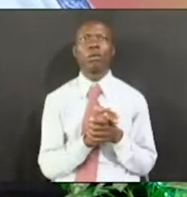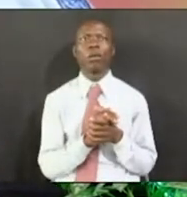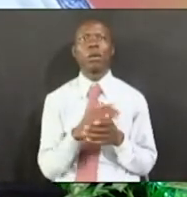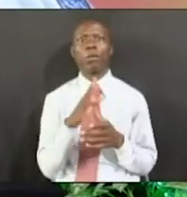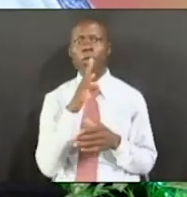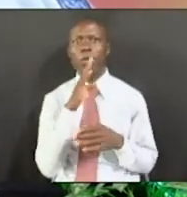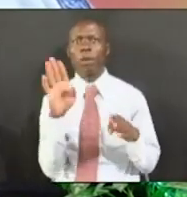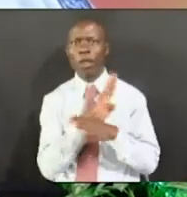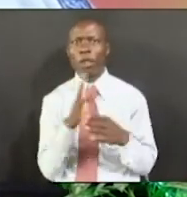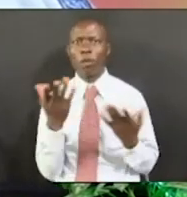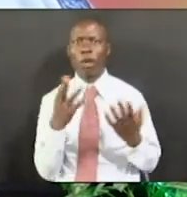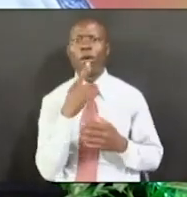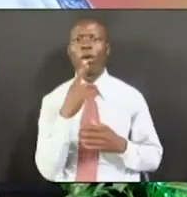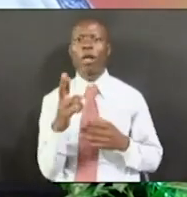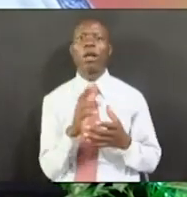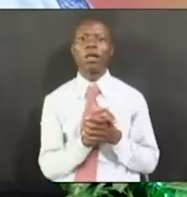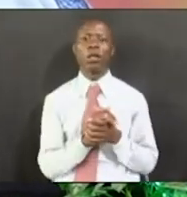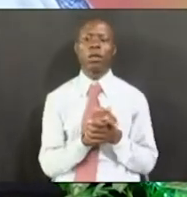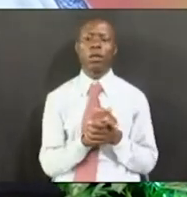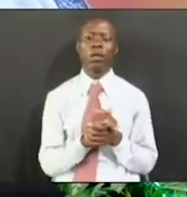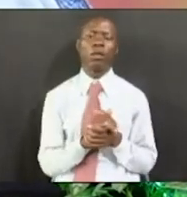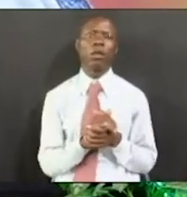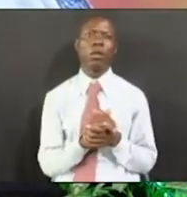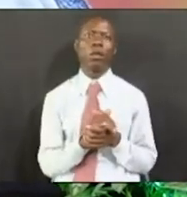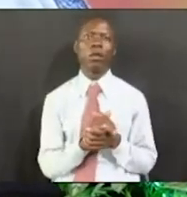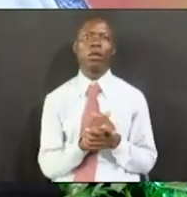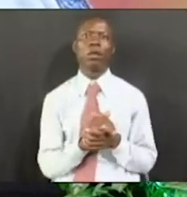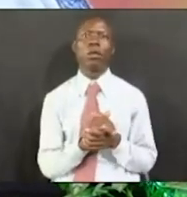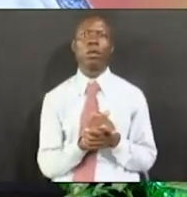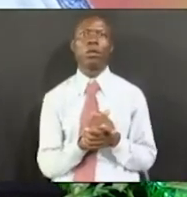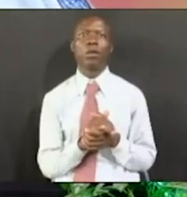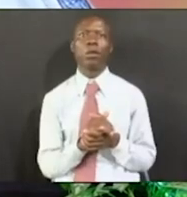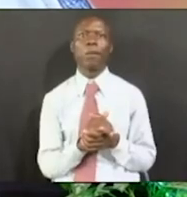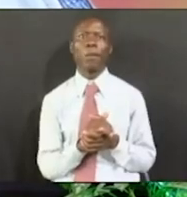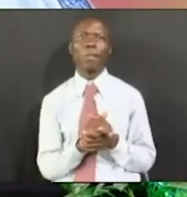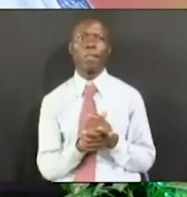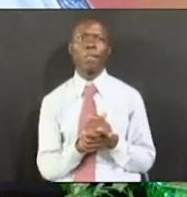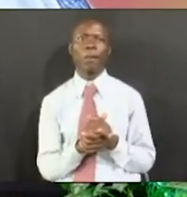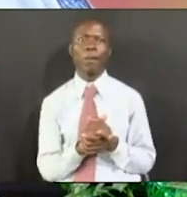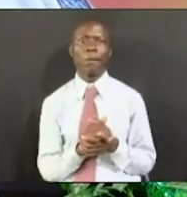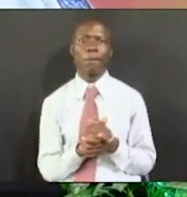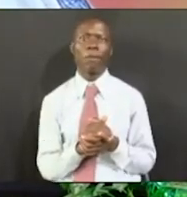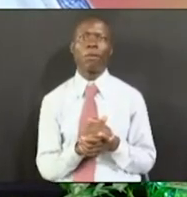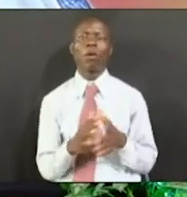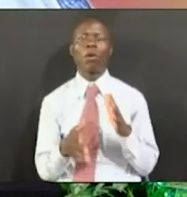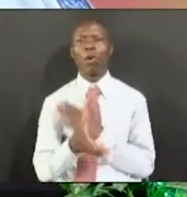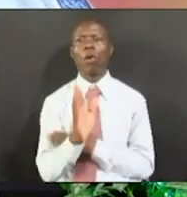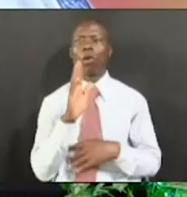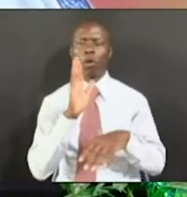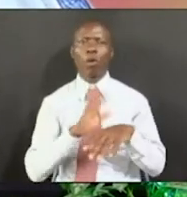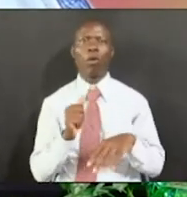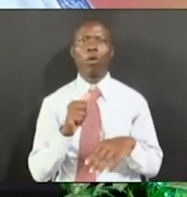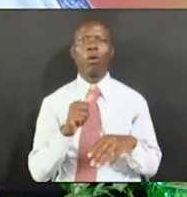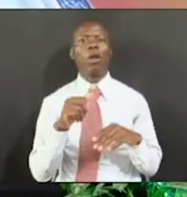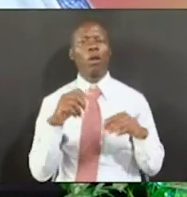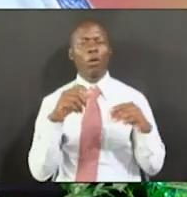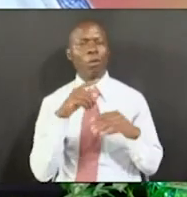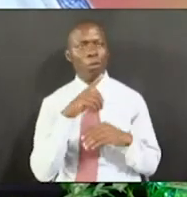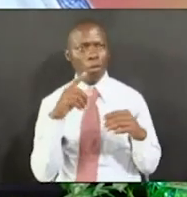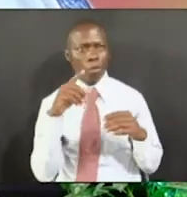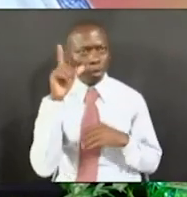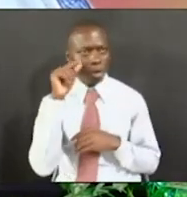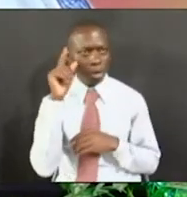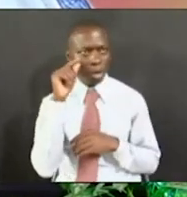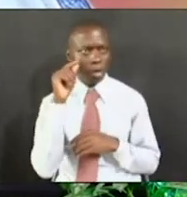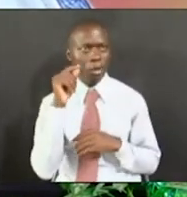are. God did not call. You see, when God called Moses, he was in the wilderness doing something.